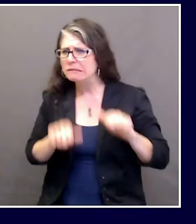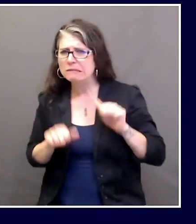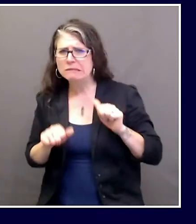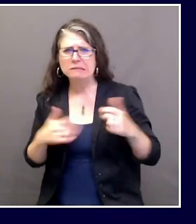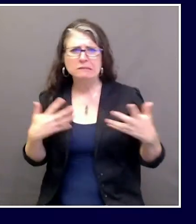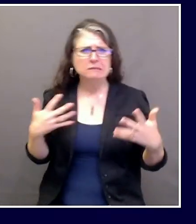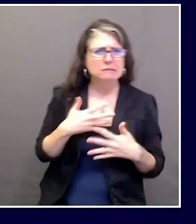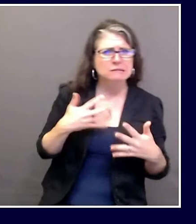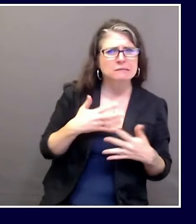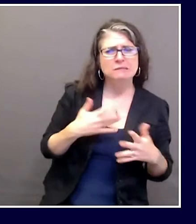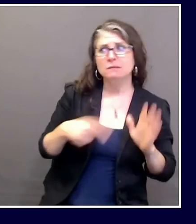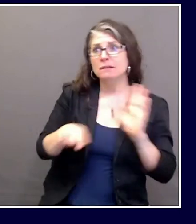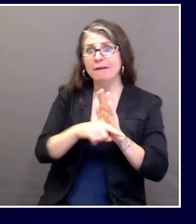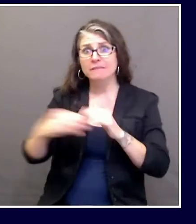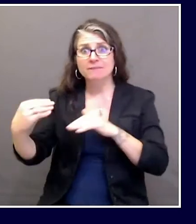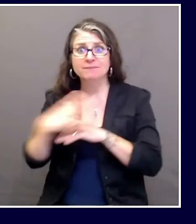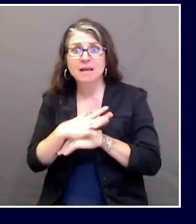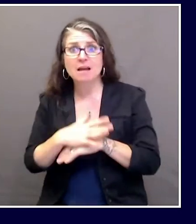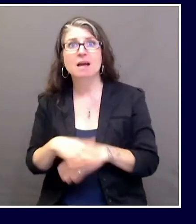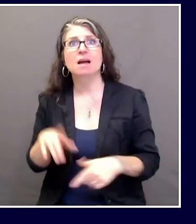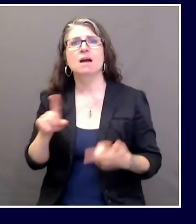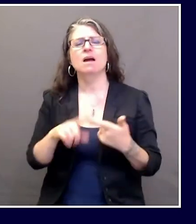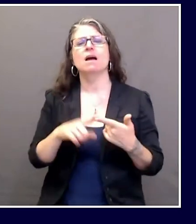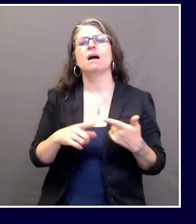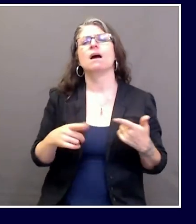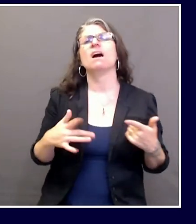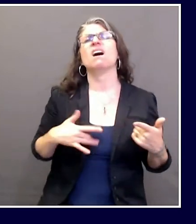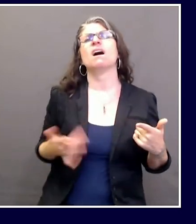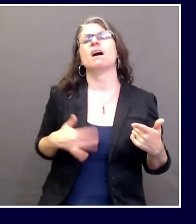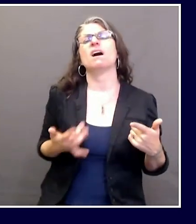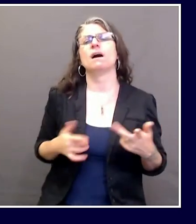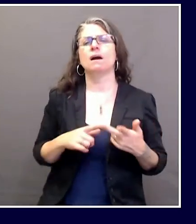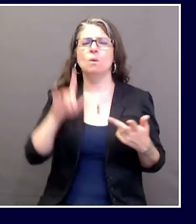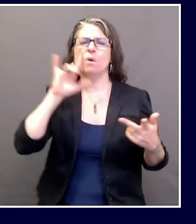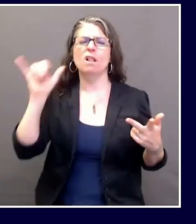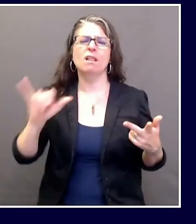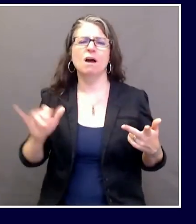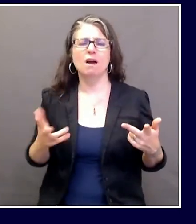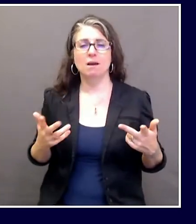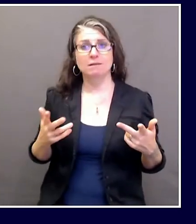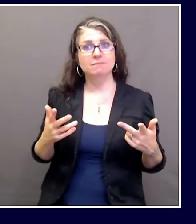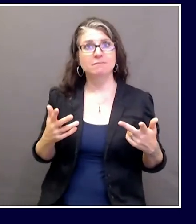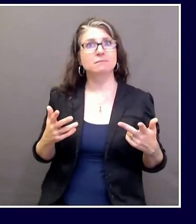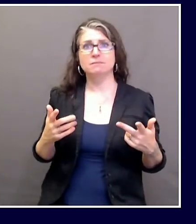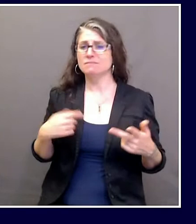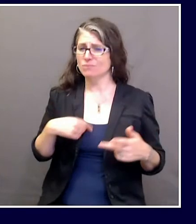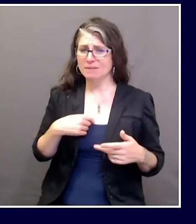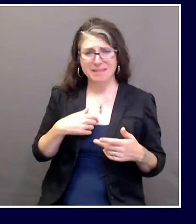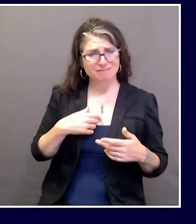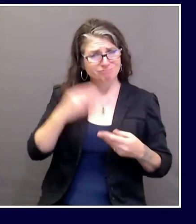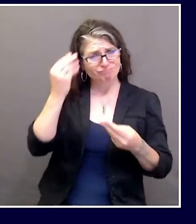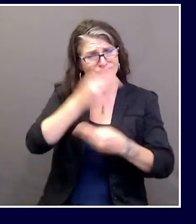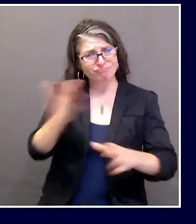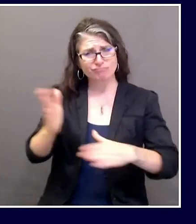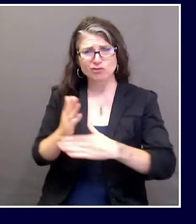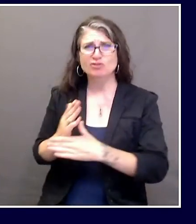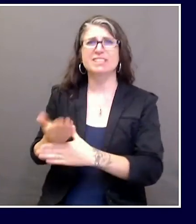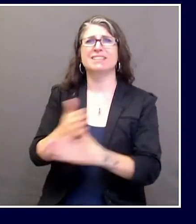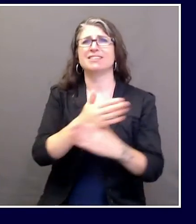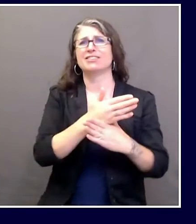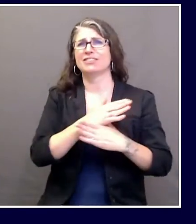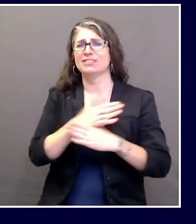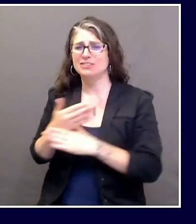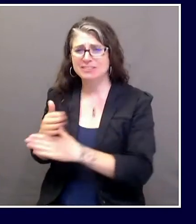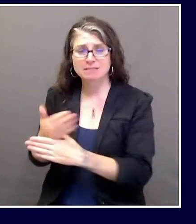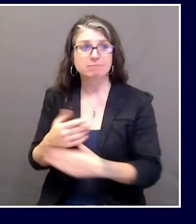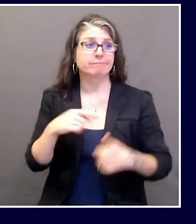to know tactically how to find a place to get vaccinated. We've put out messages, ads, Facebook posts, things of that